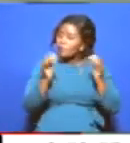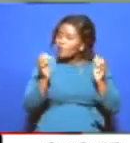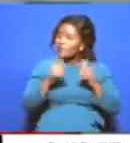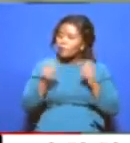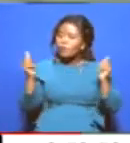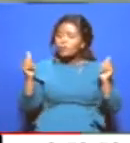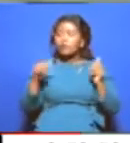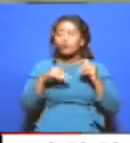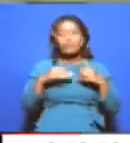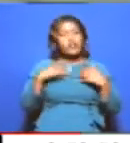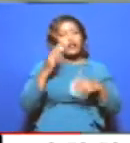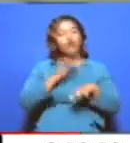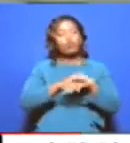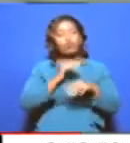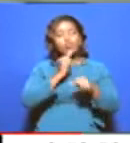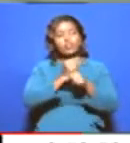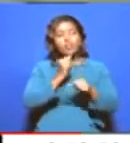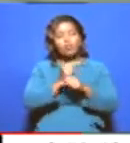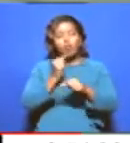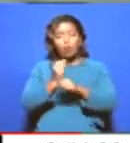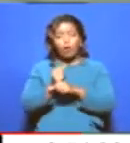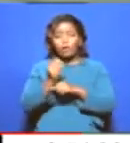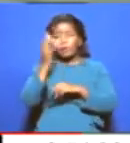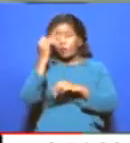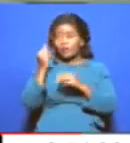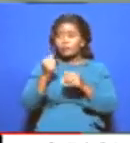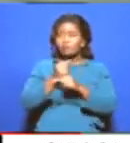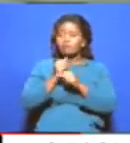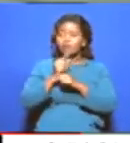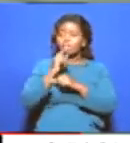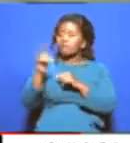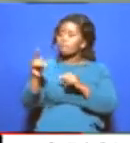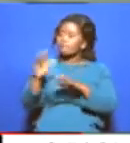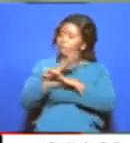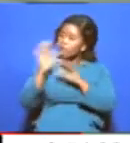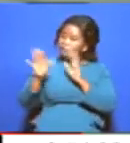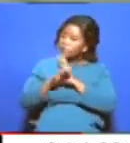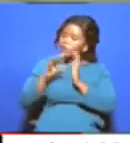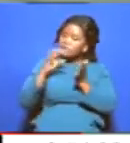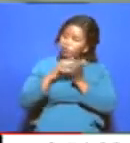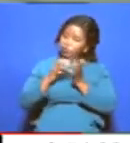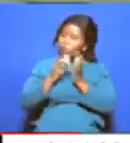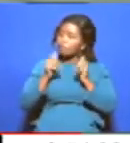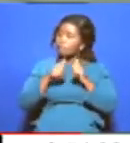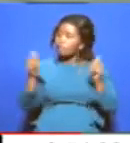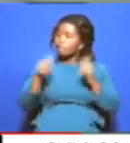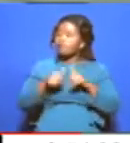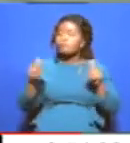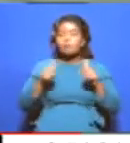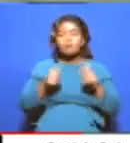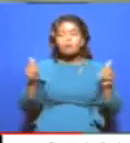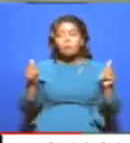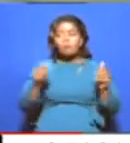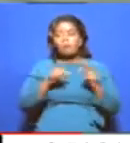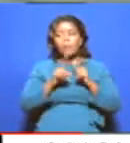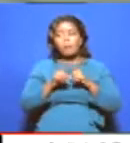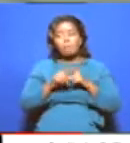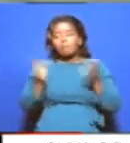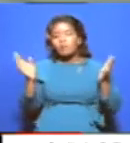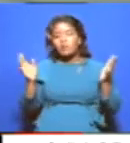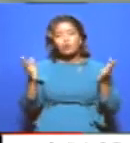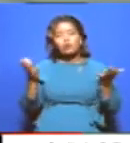to ensure that the greens were in fantastic condition. The greens, the